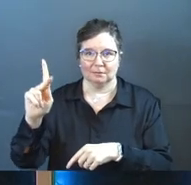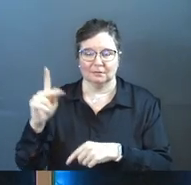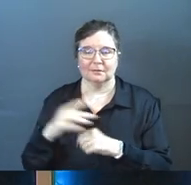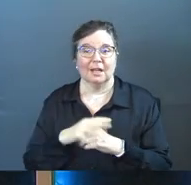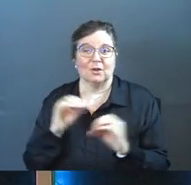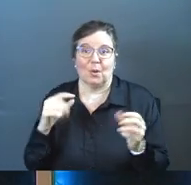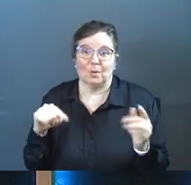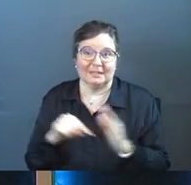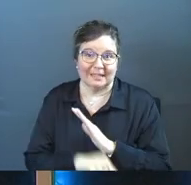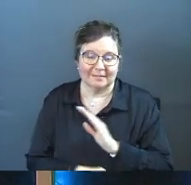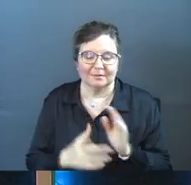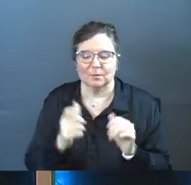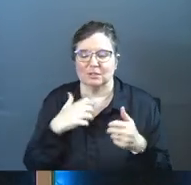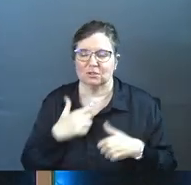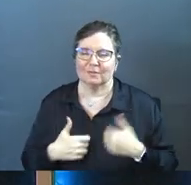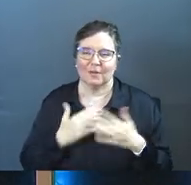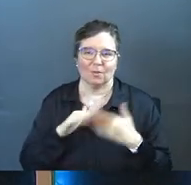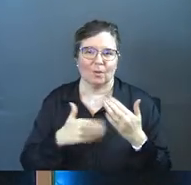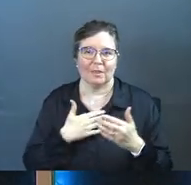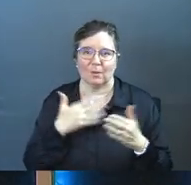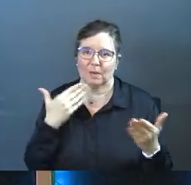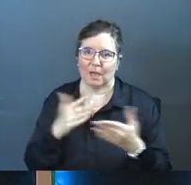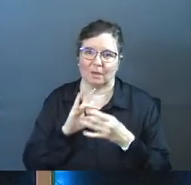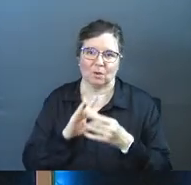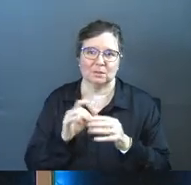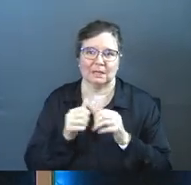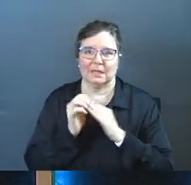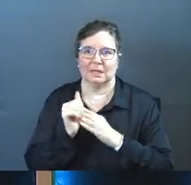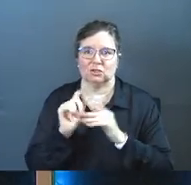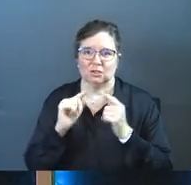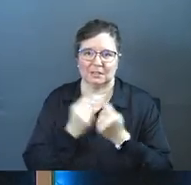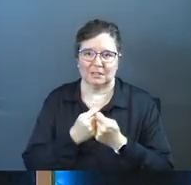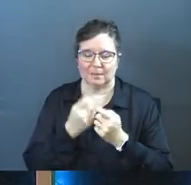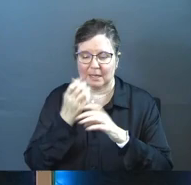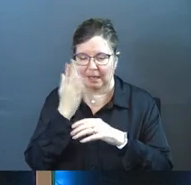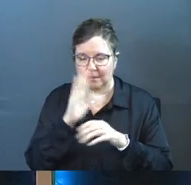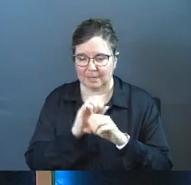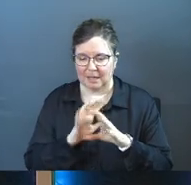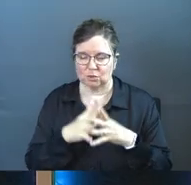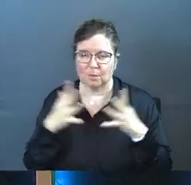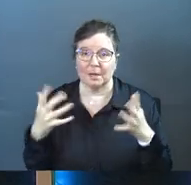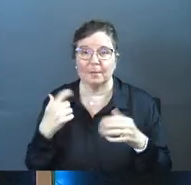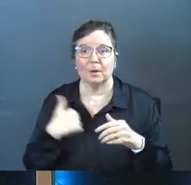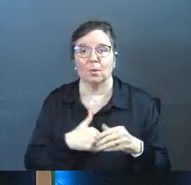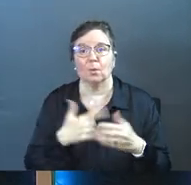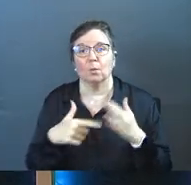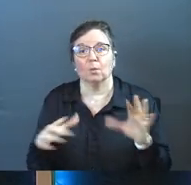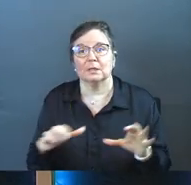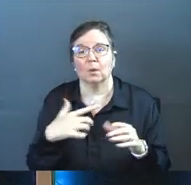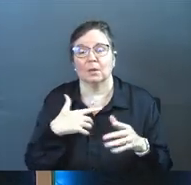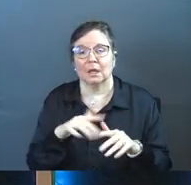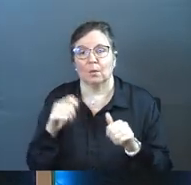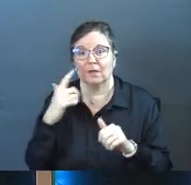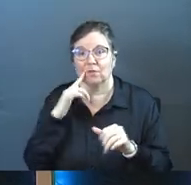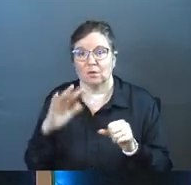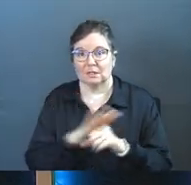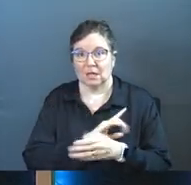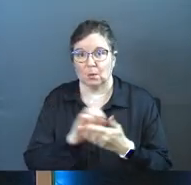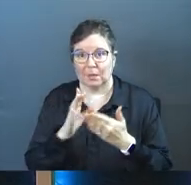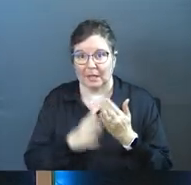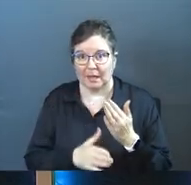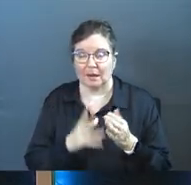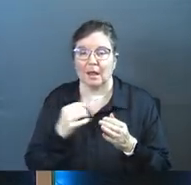God. We survived the whole thing, and we got closer as a leadership team, and God bless so much. But what we do is we get away for an entire